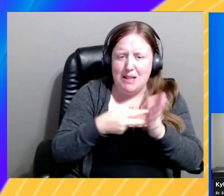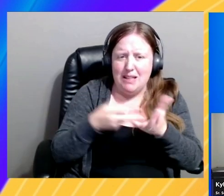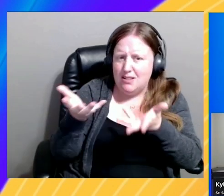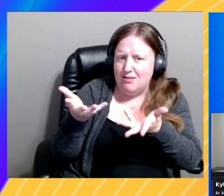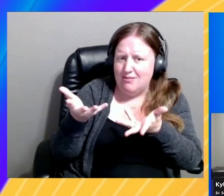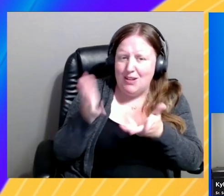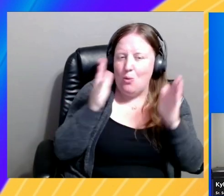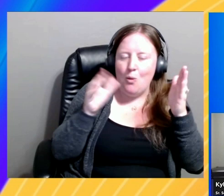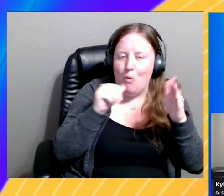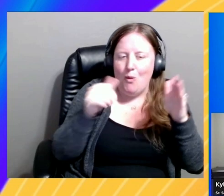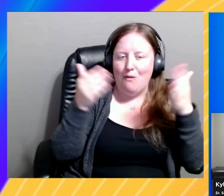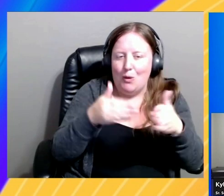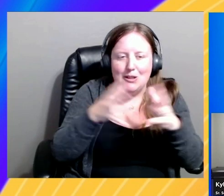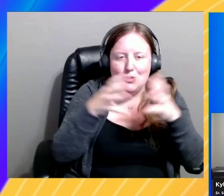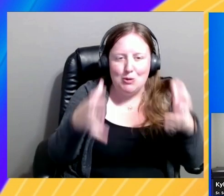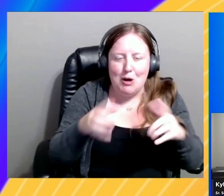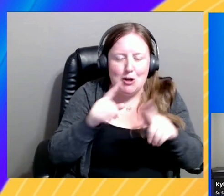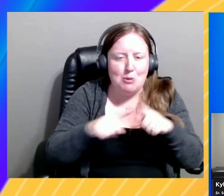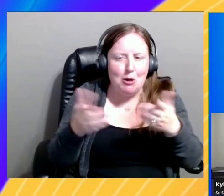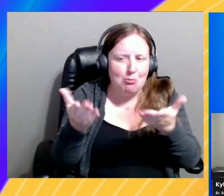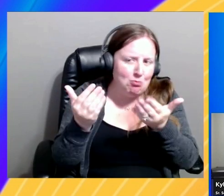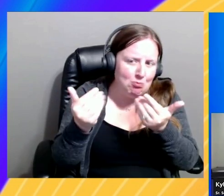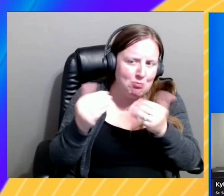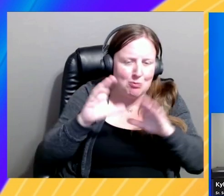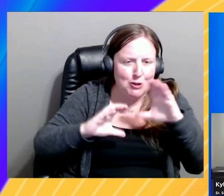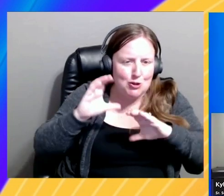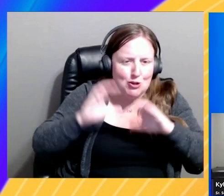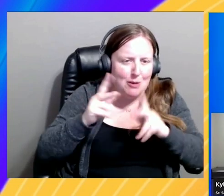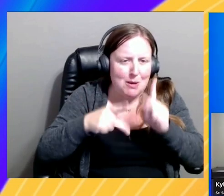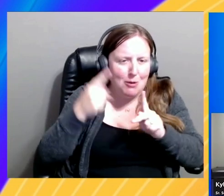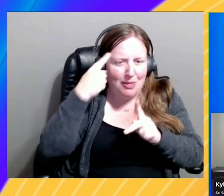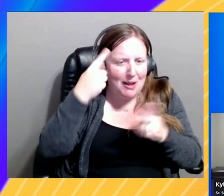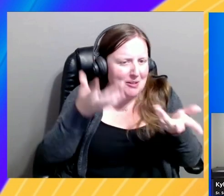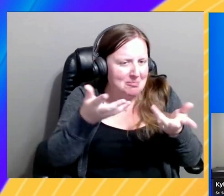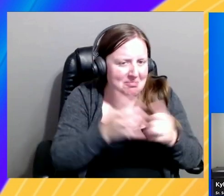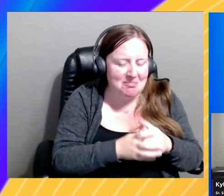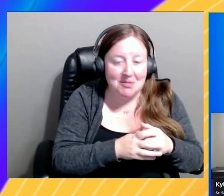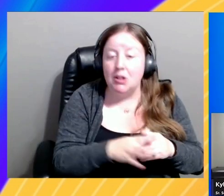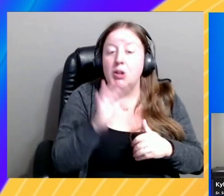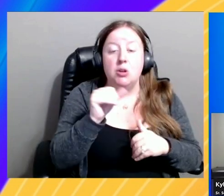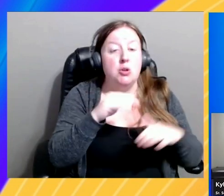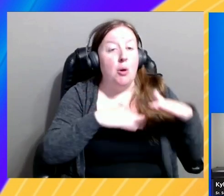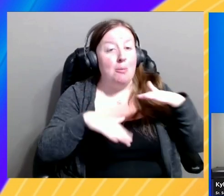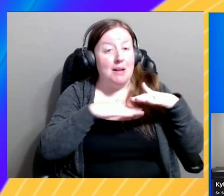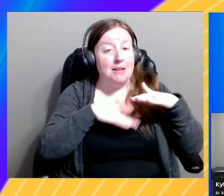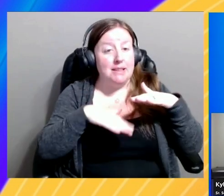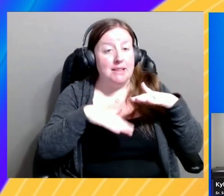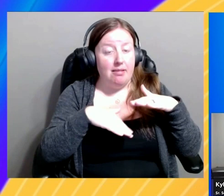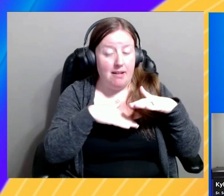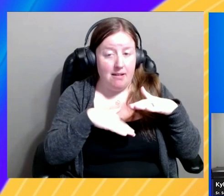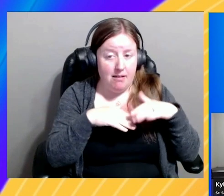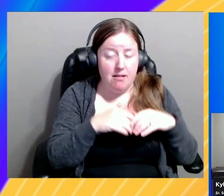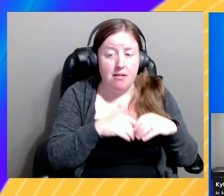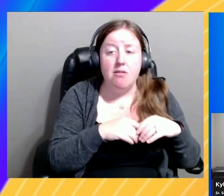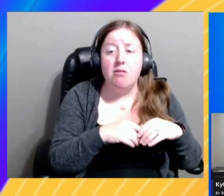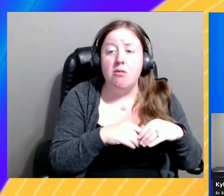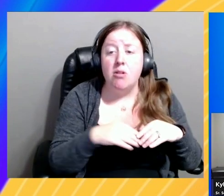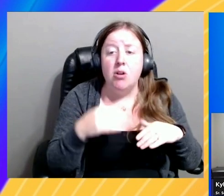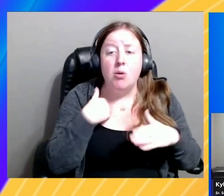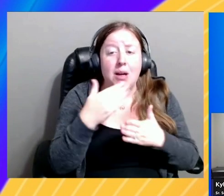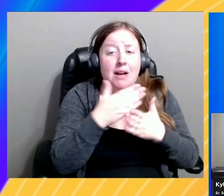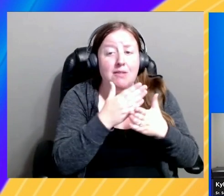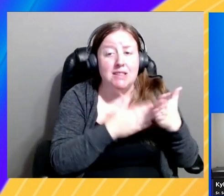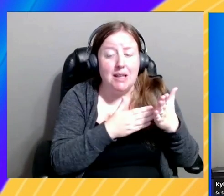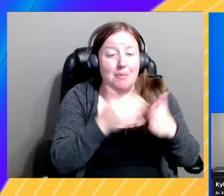but let the yeah, chat tell us what they think. right, right. So basically, there's some errors when